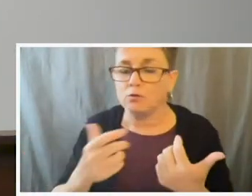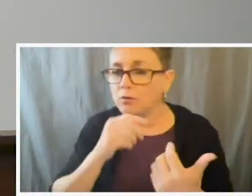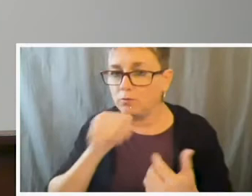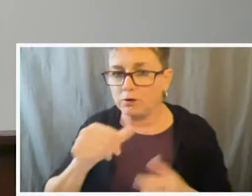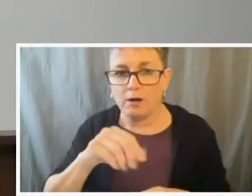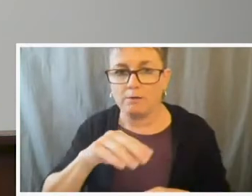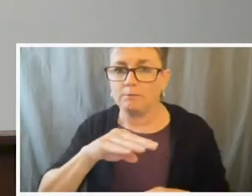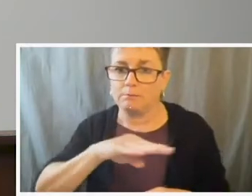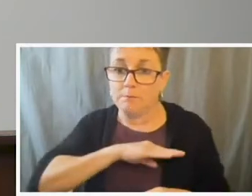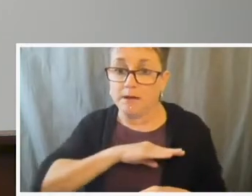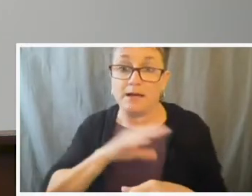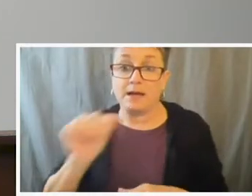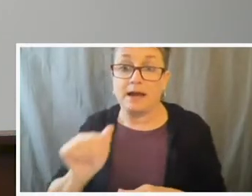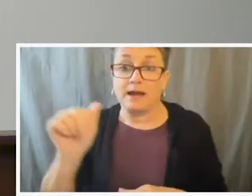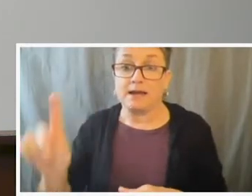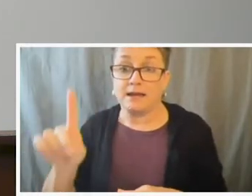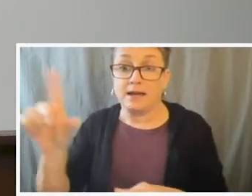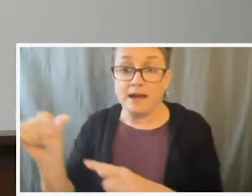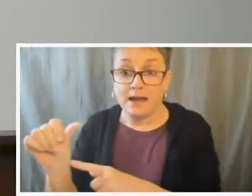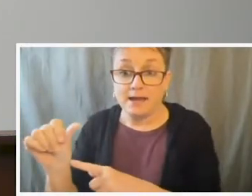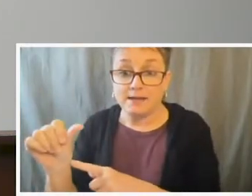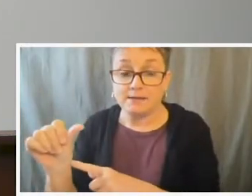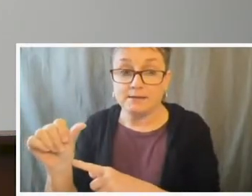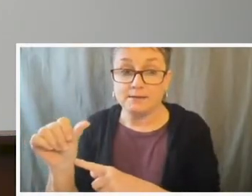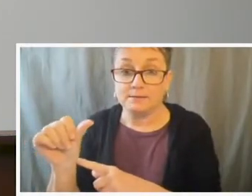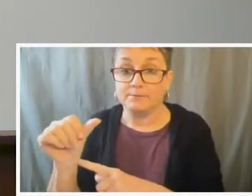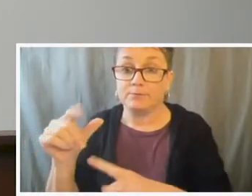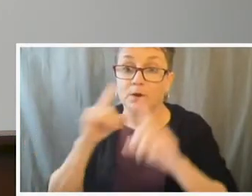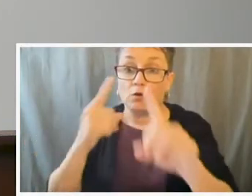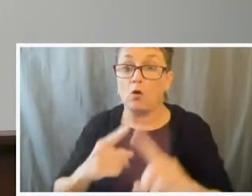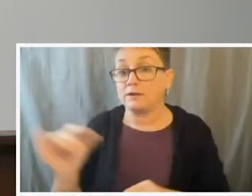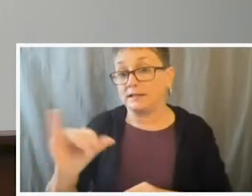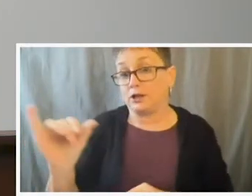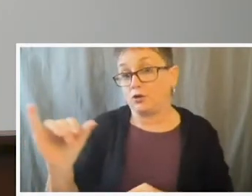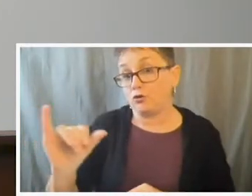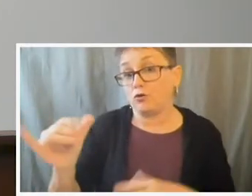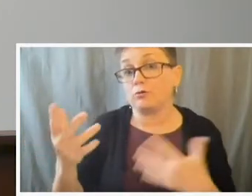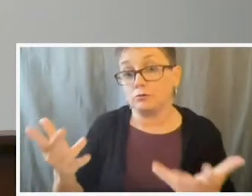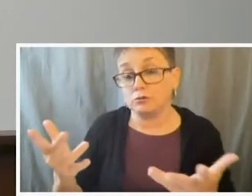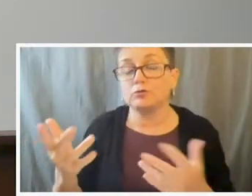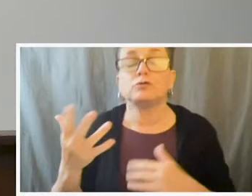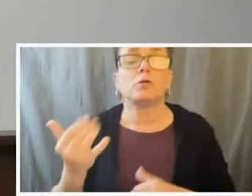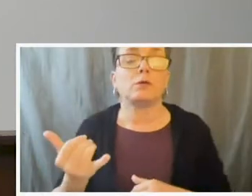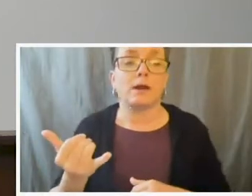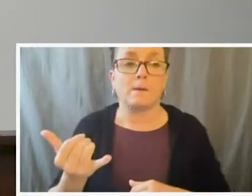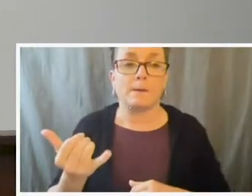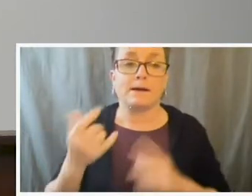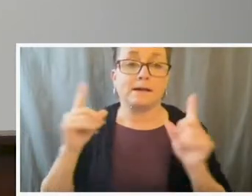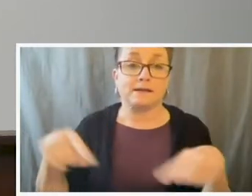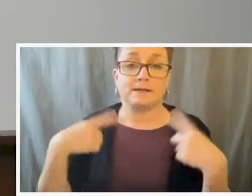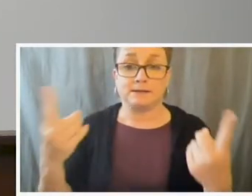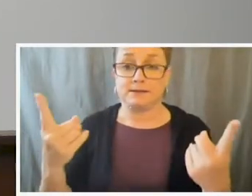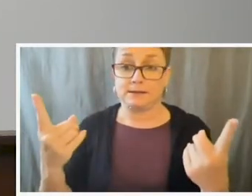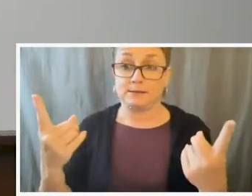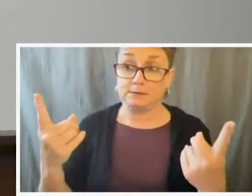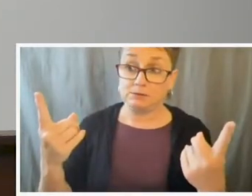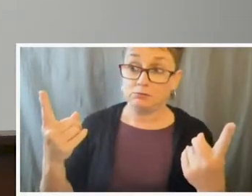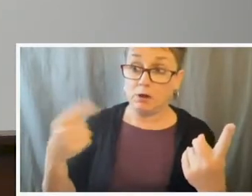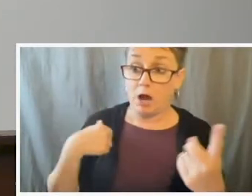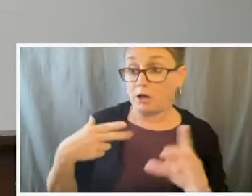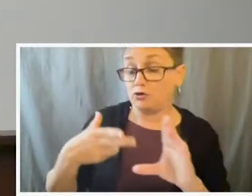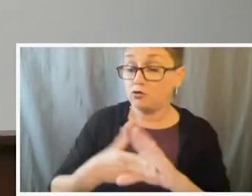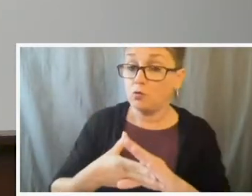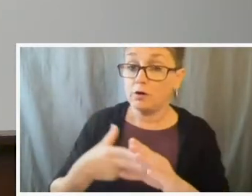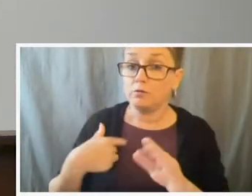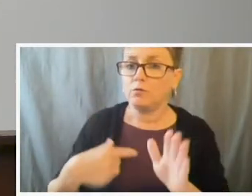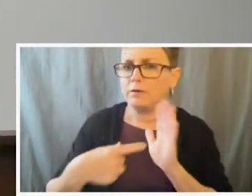ADA's ACT's objectives. And I think since You know, since then, I think we've demonstrated our commitment